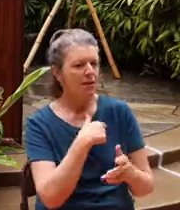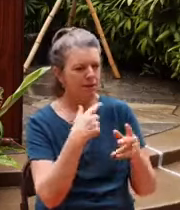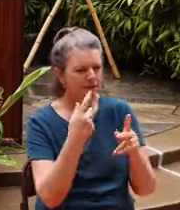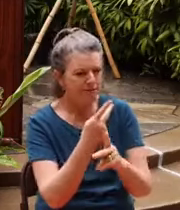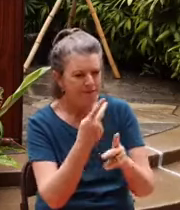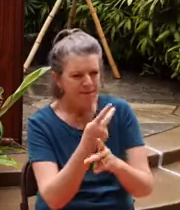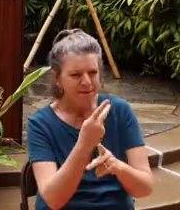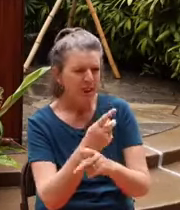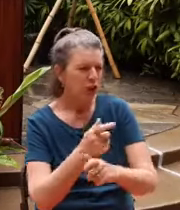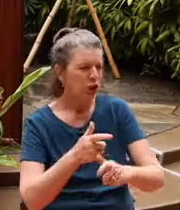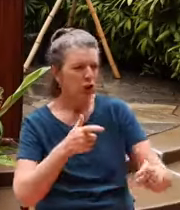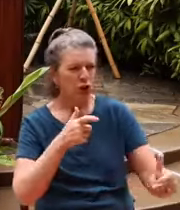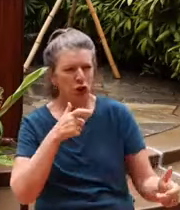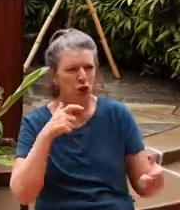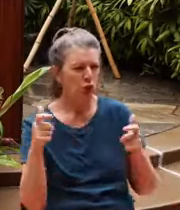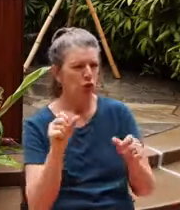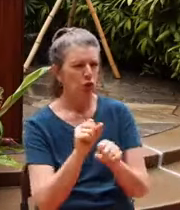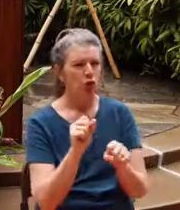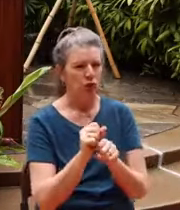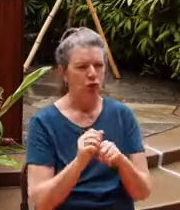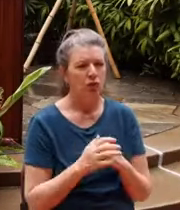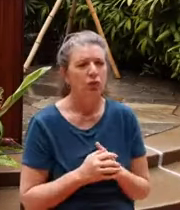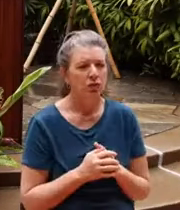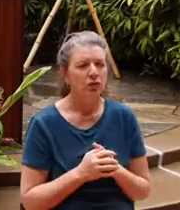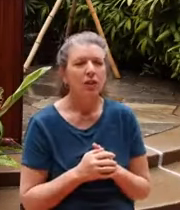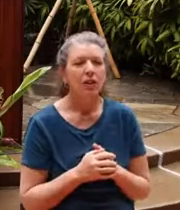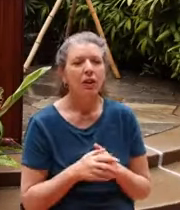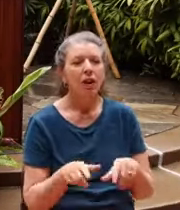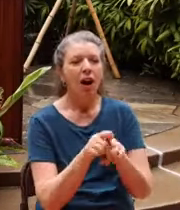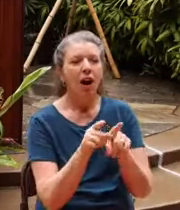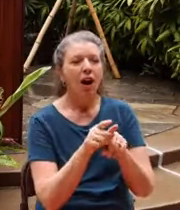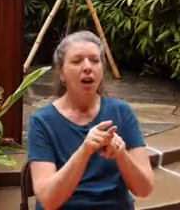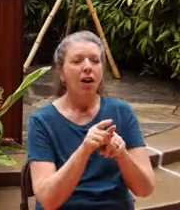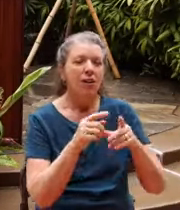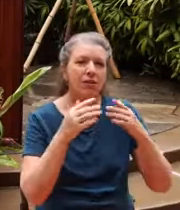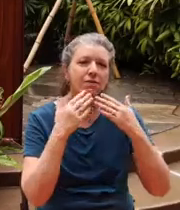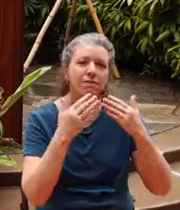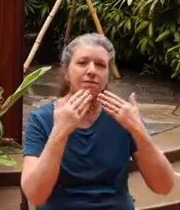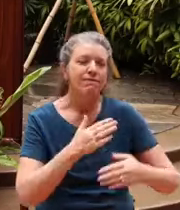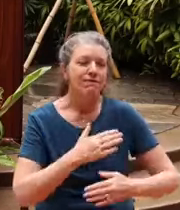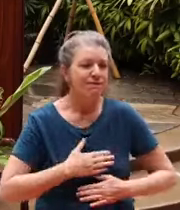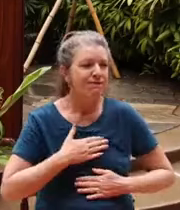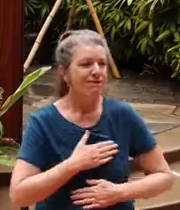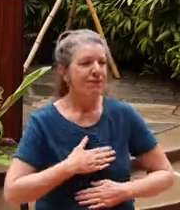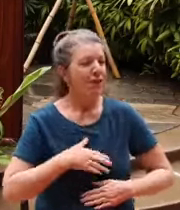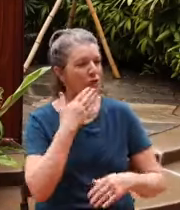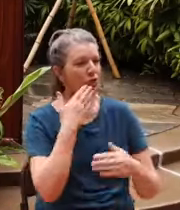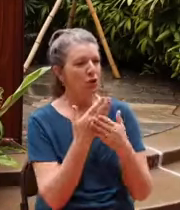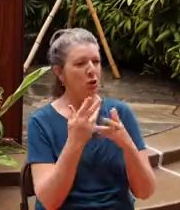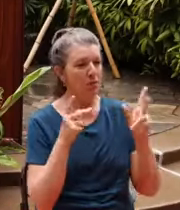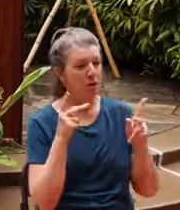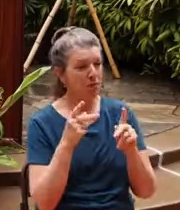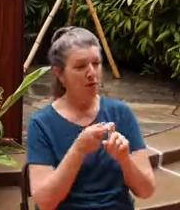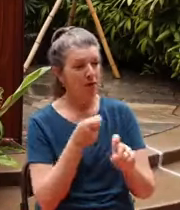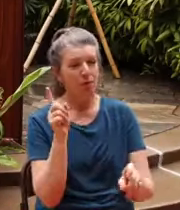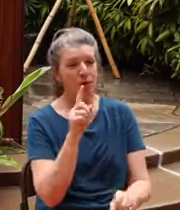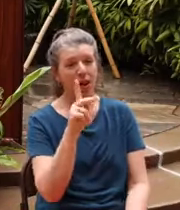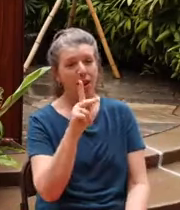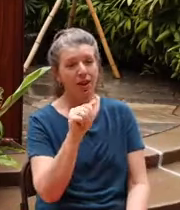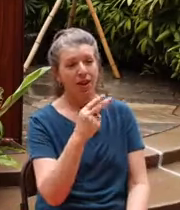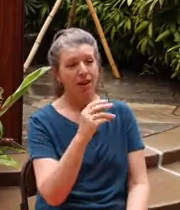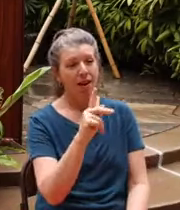this monumental task. We also extend our sincere appreciation to the good people of Kekaha, and as